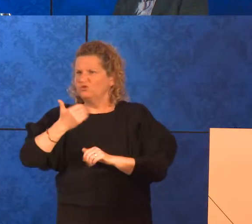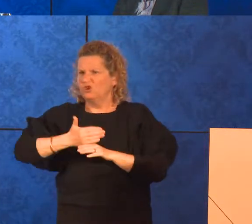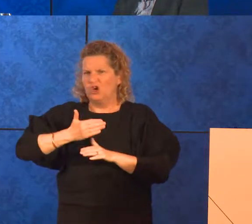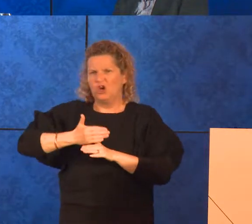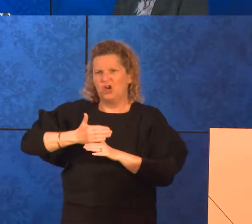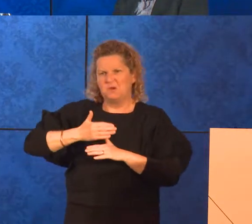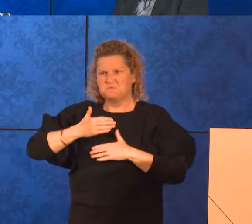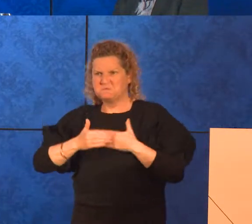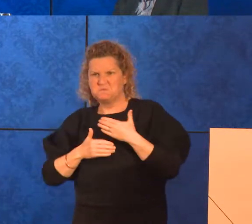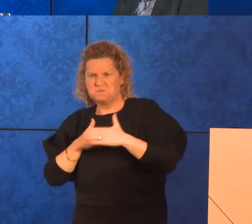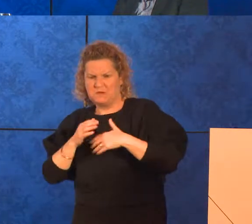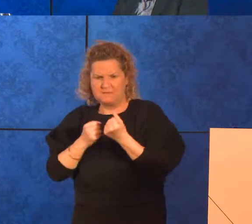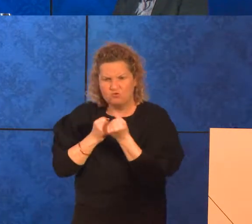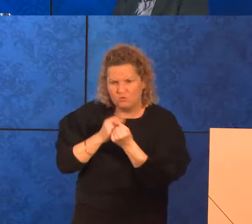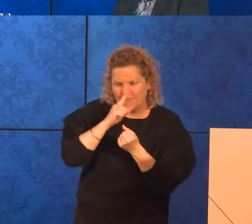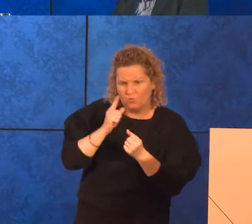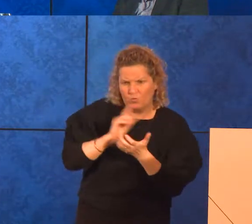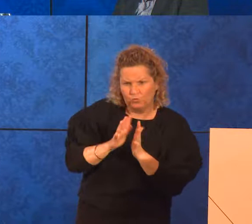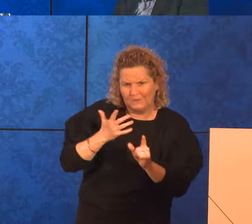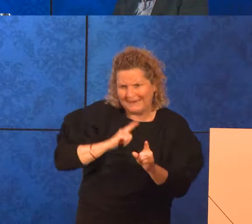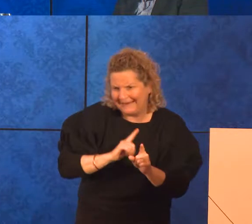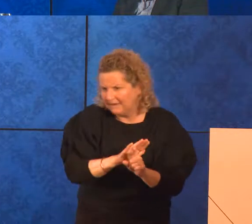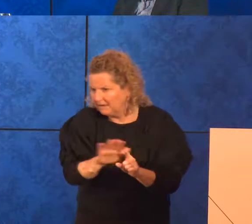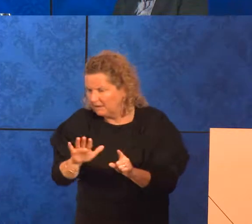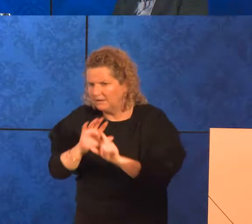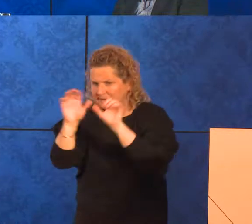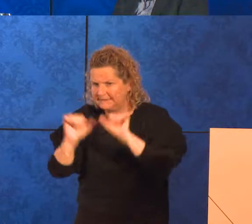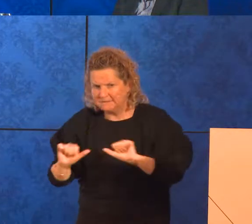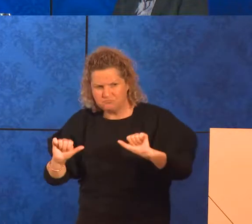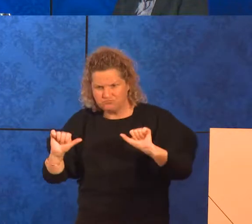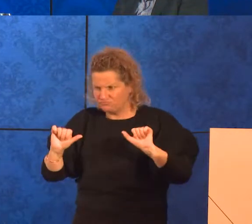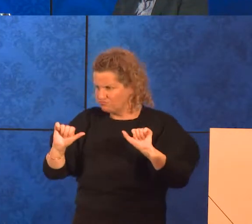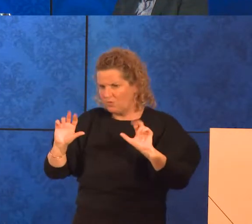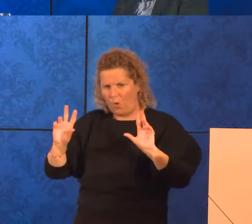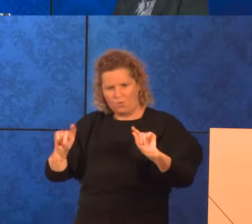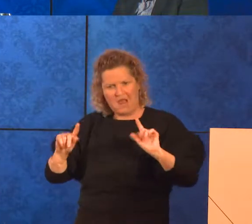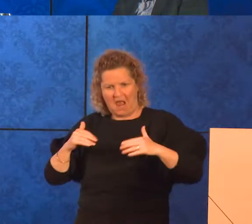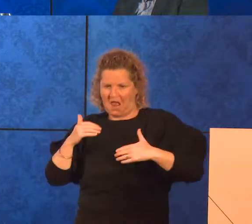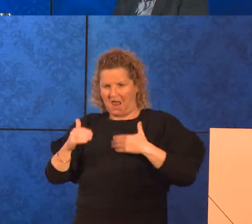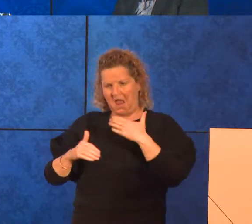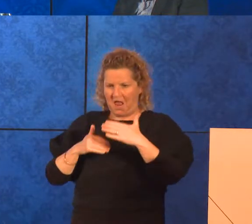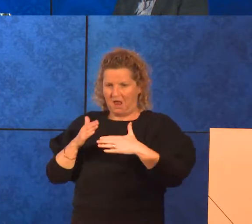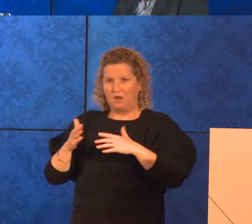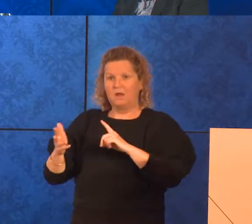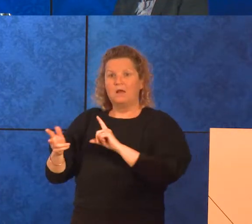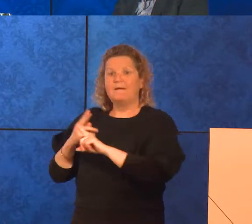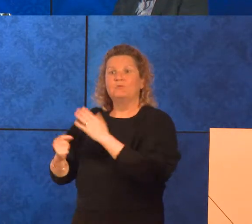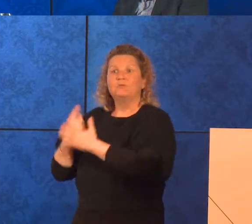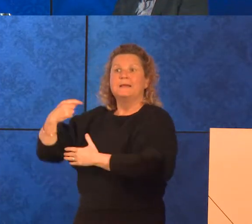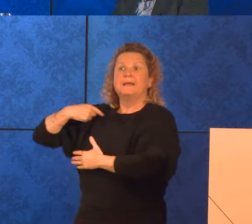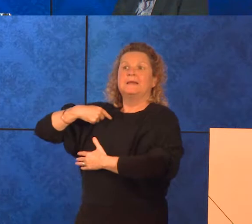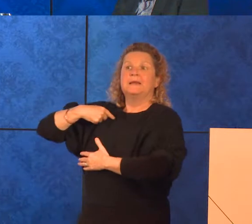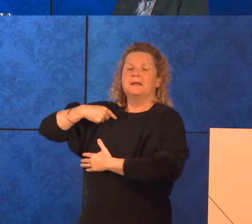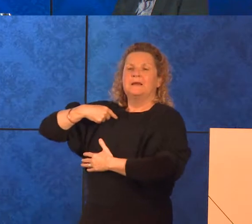on top of things and we're supporting people the way they need. The system's working okay. And then when I had my lived experience, it all